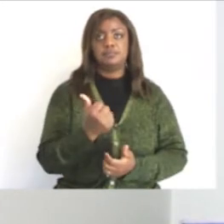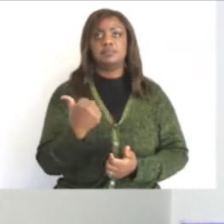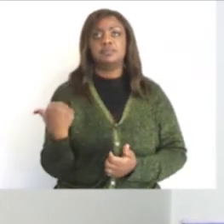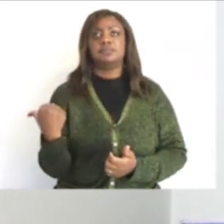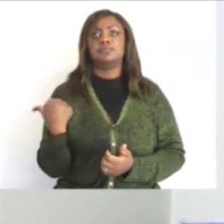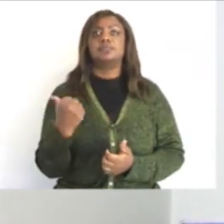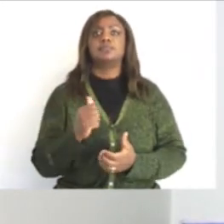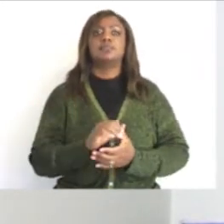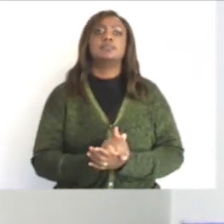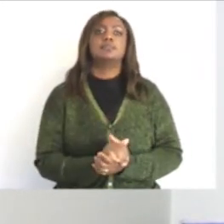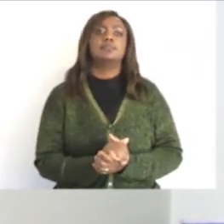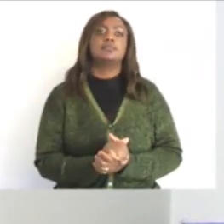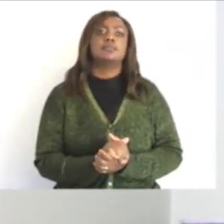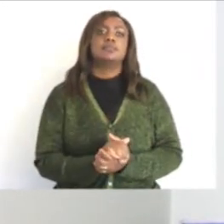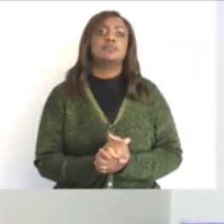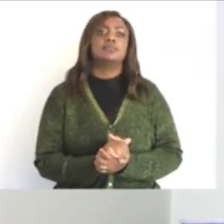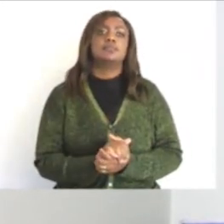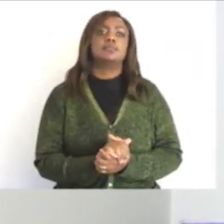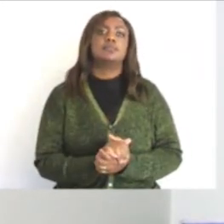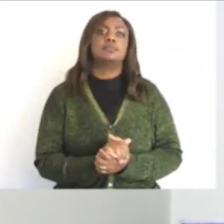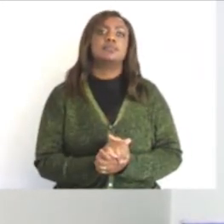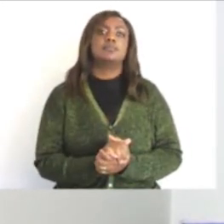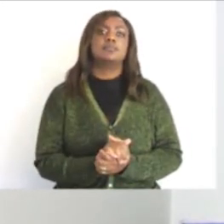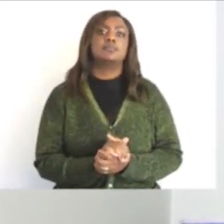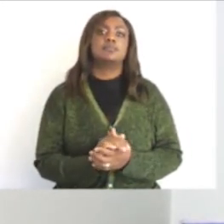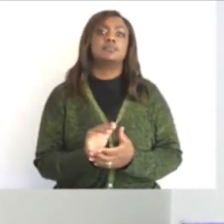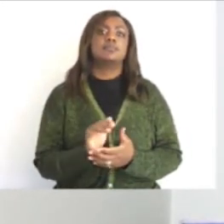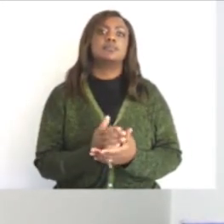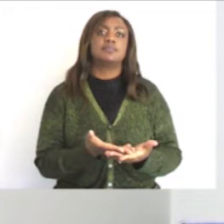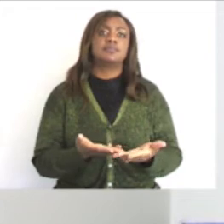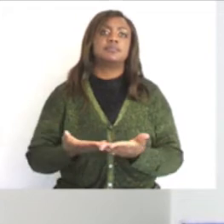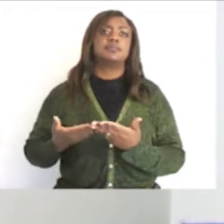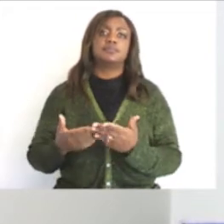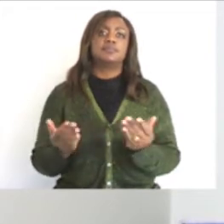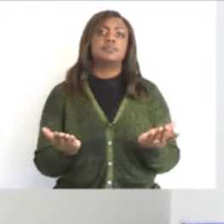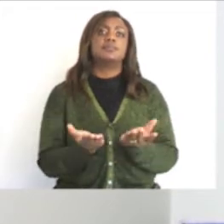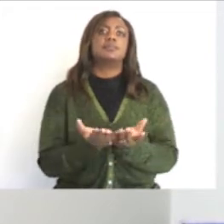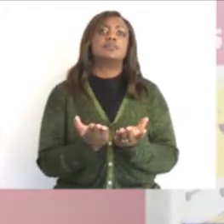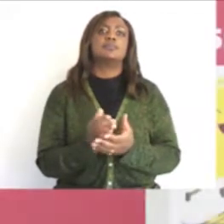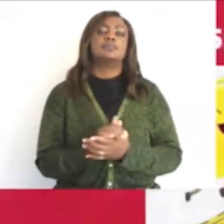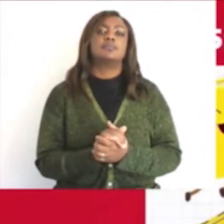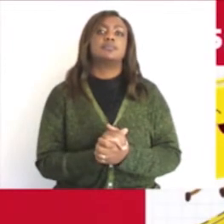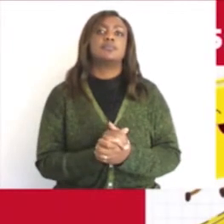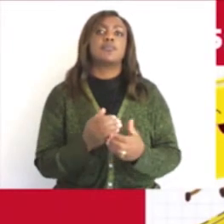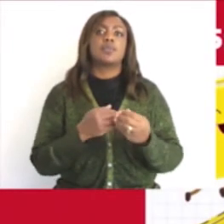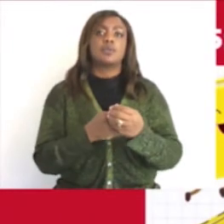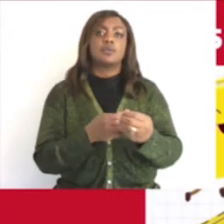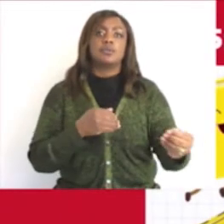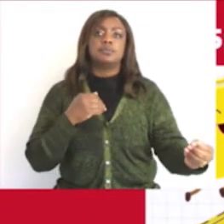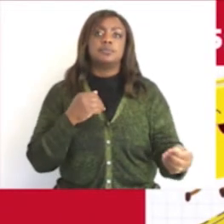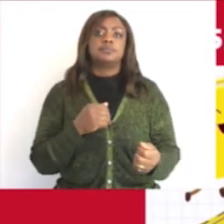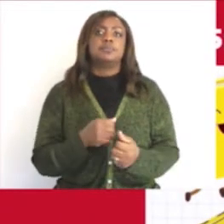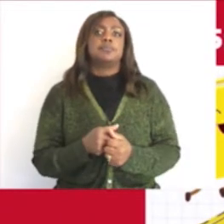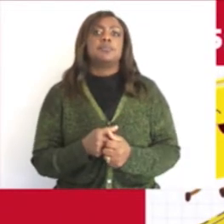With me in the studio, I have our good friend, Chanel. Welcome, Chanel, to our class. So before we start with our lesson